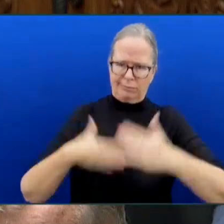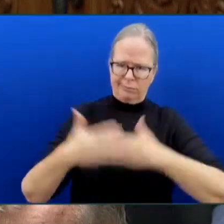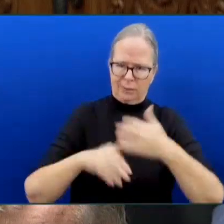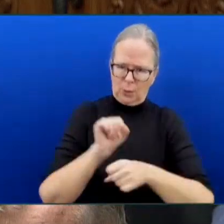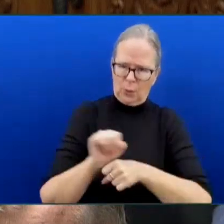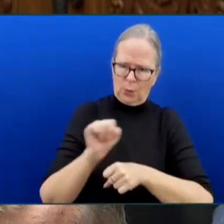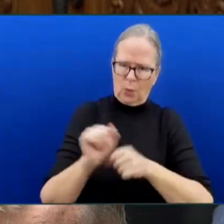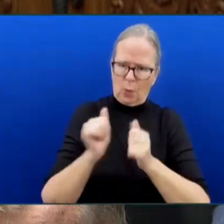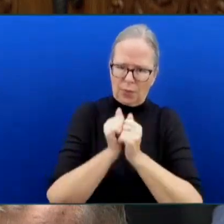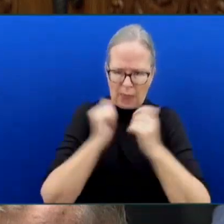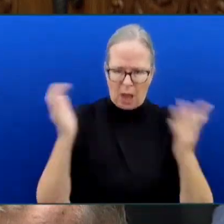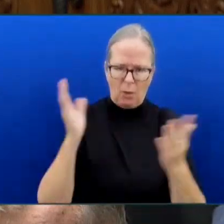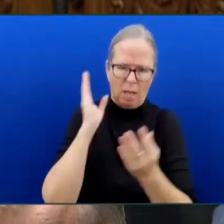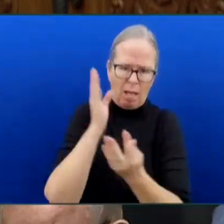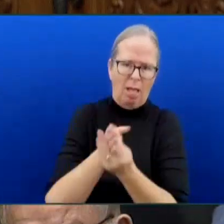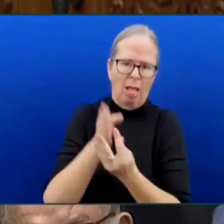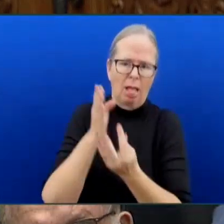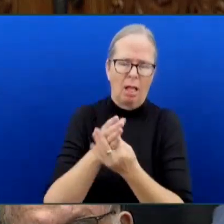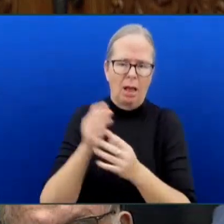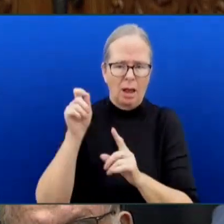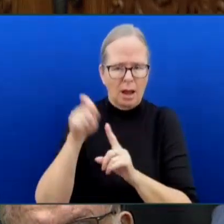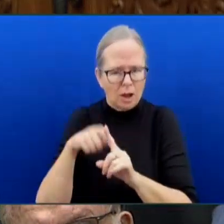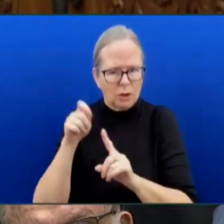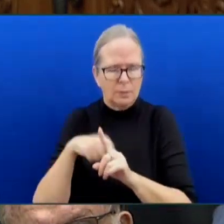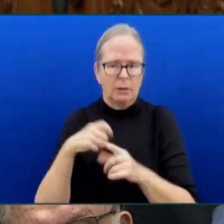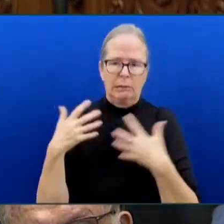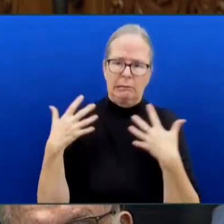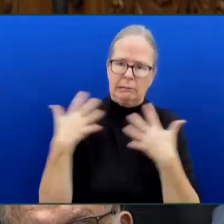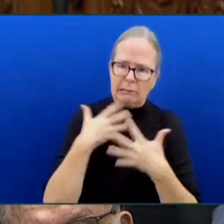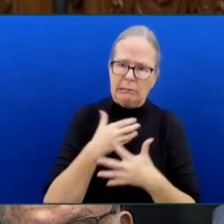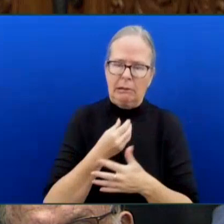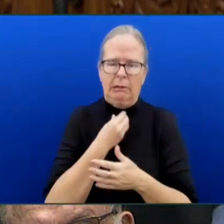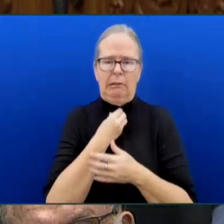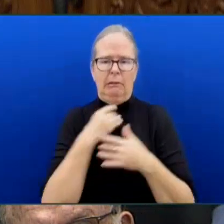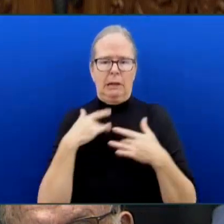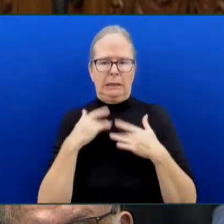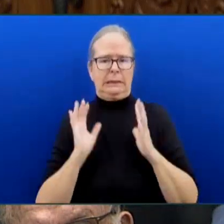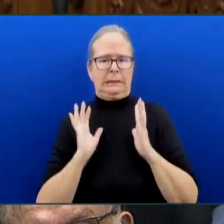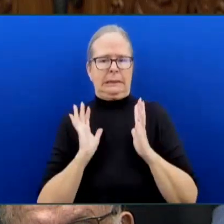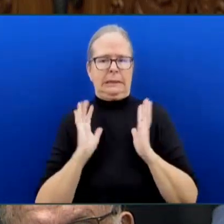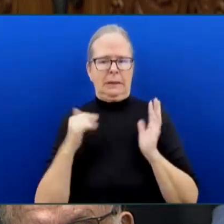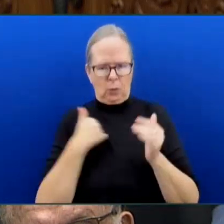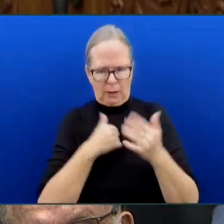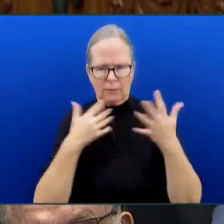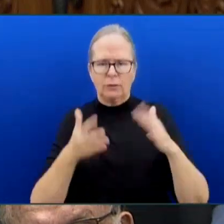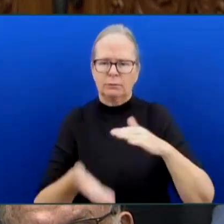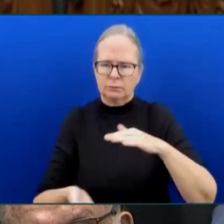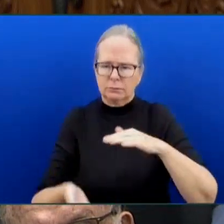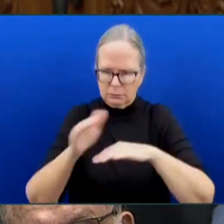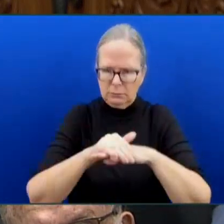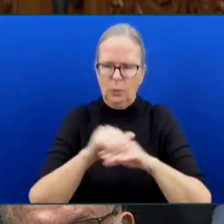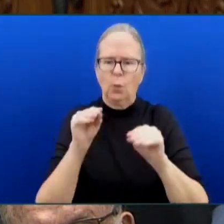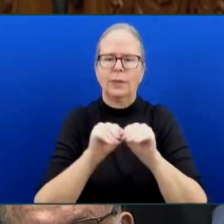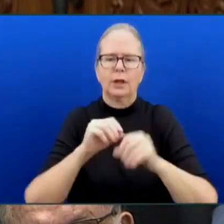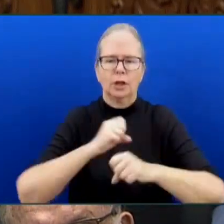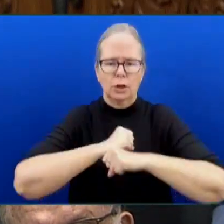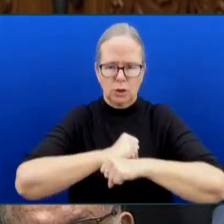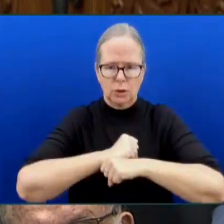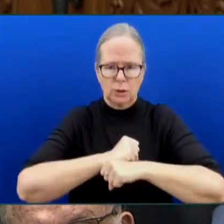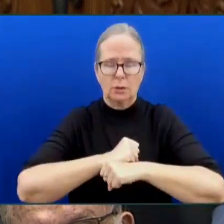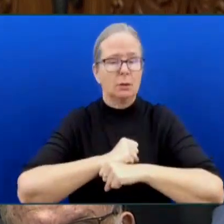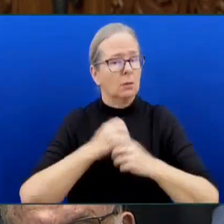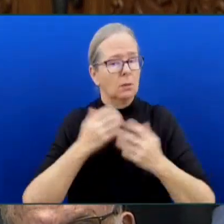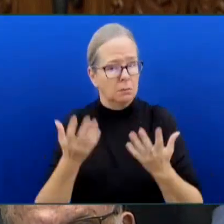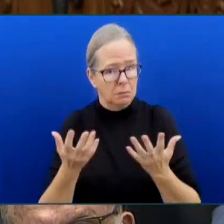have strengthened protections for farms and farmers by amending the Trespass Act to